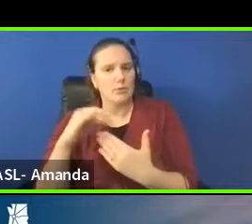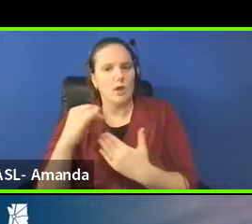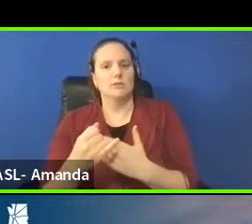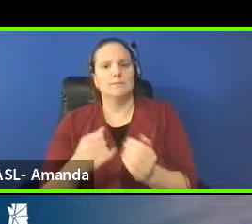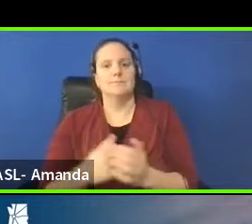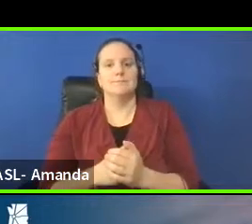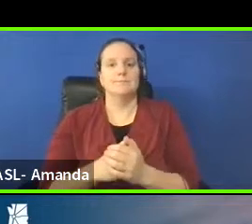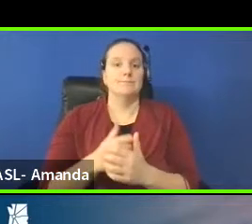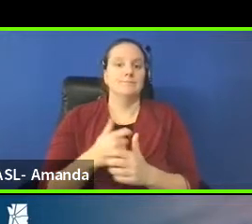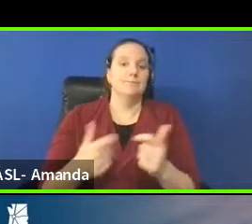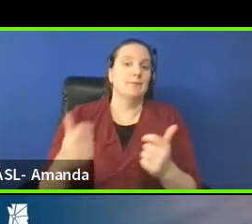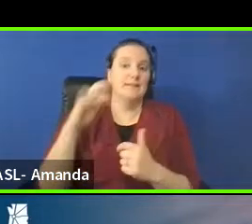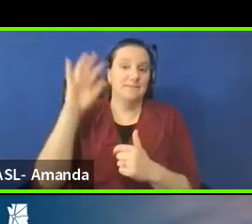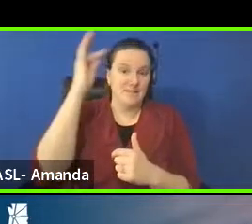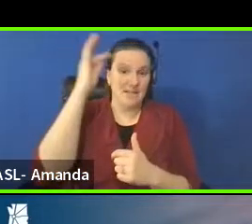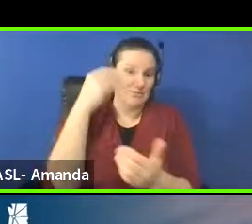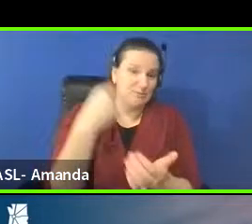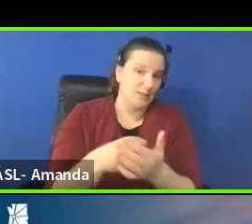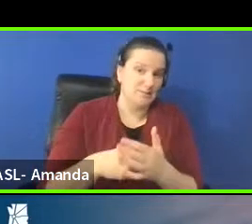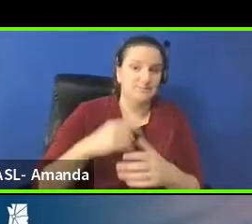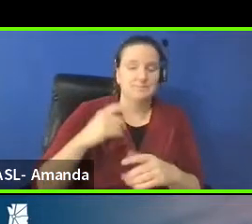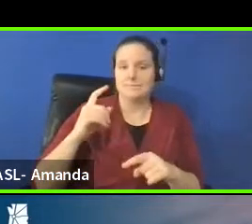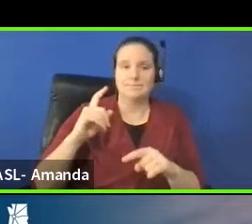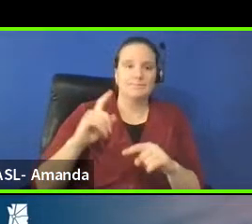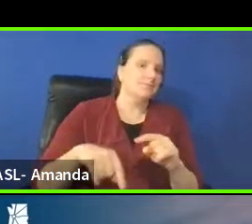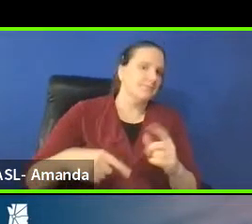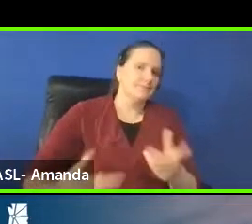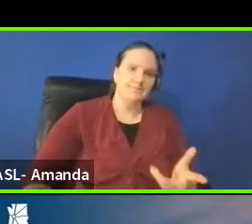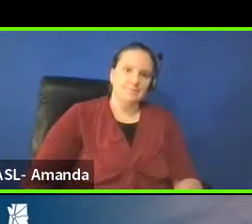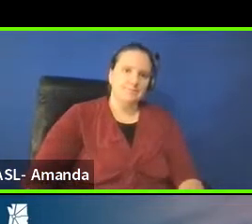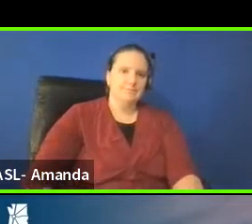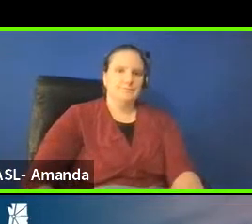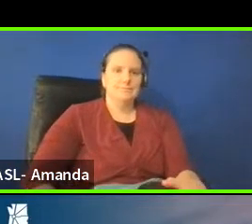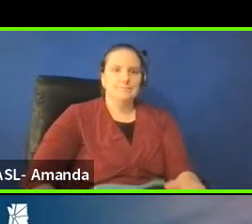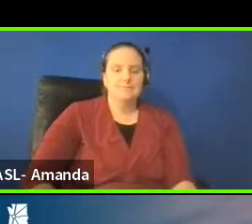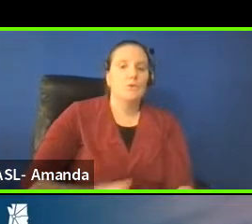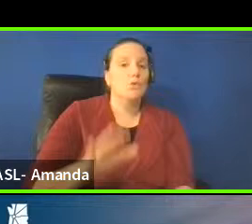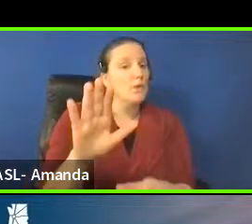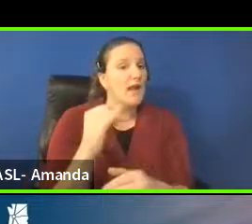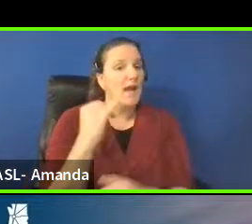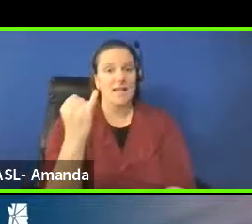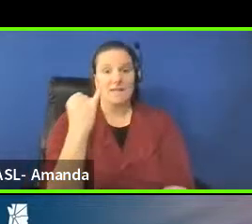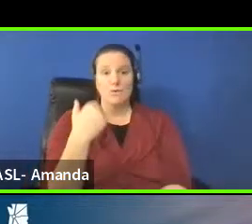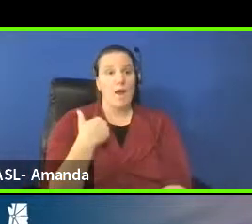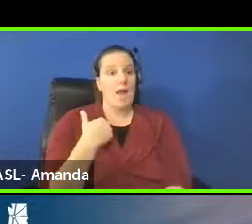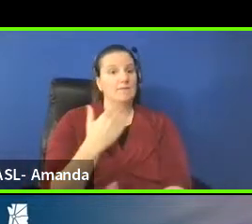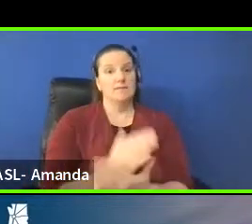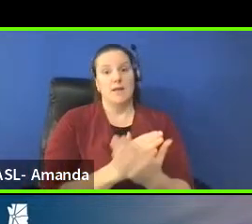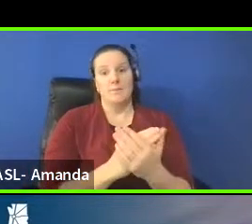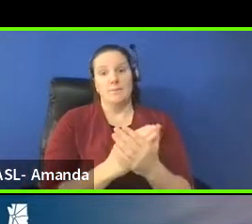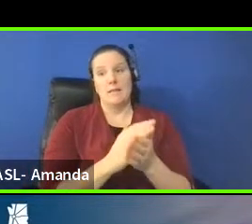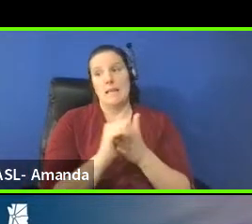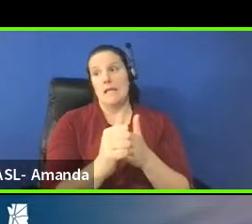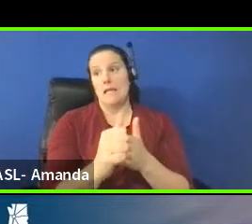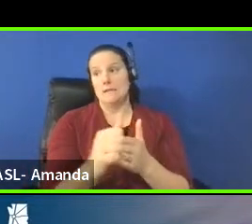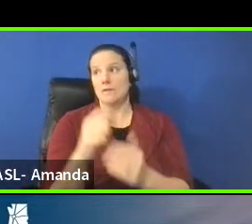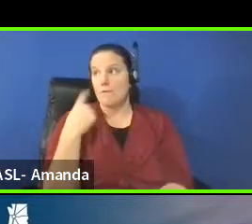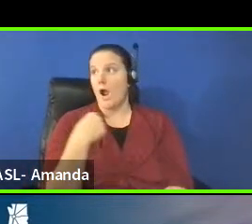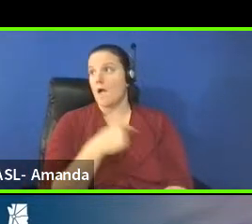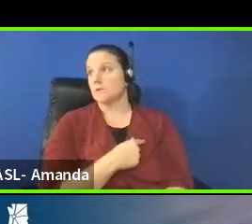big federal dollars may not be able to get to. So yeah, it's a great idea. If you have some leads for